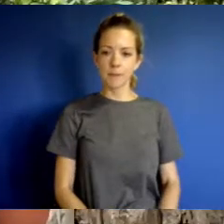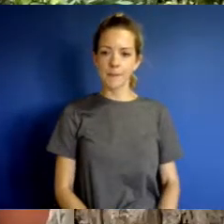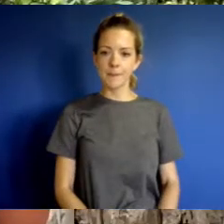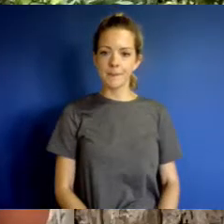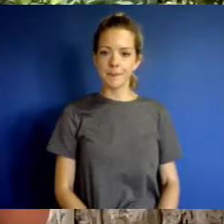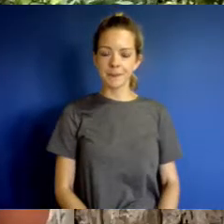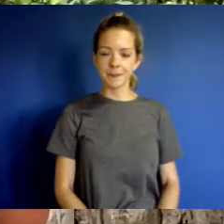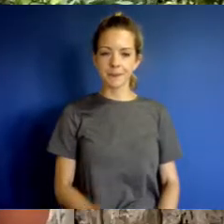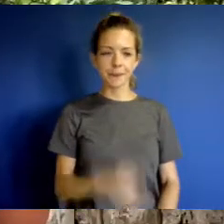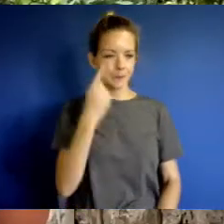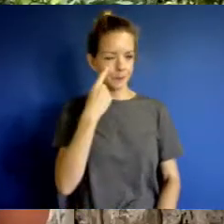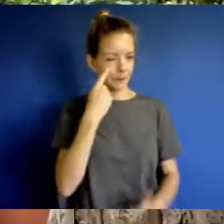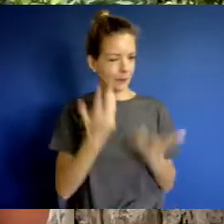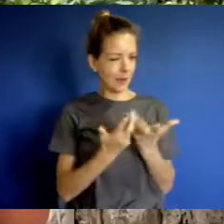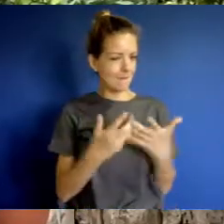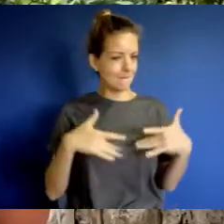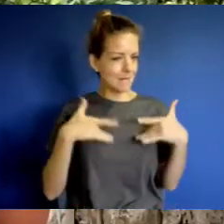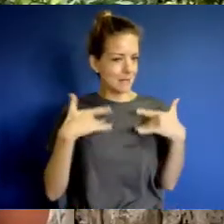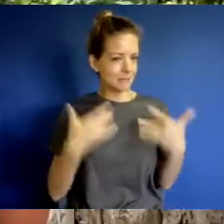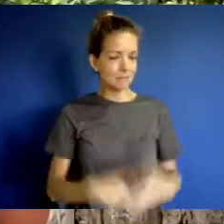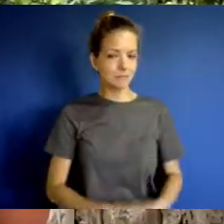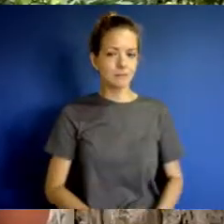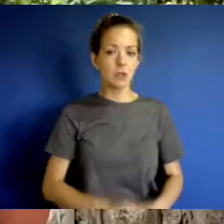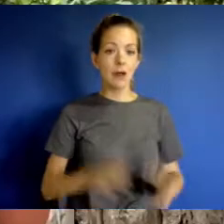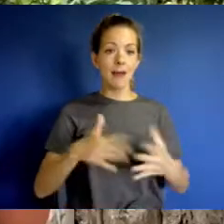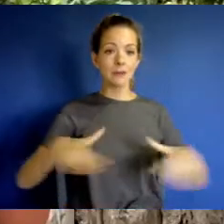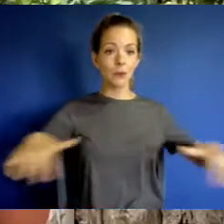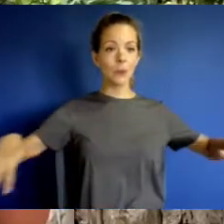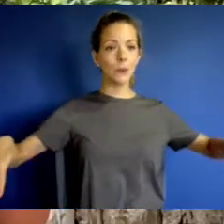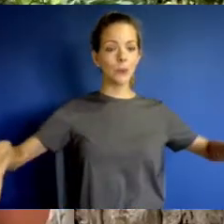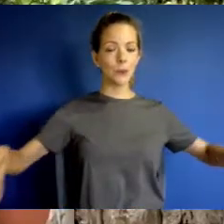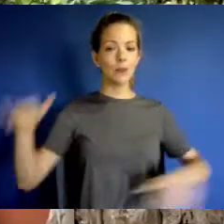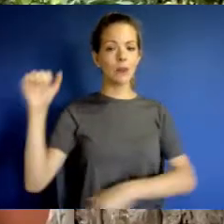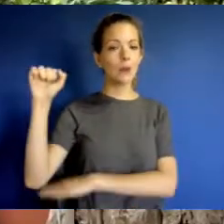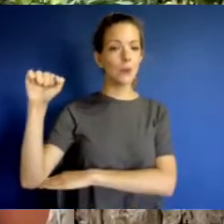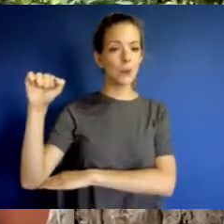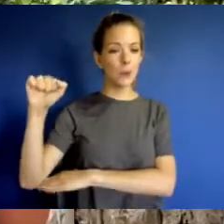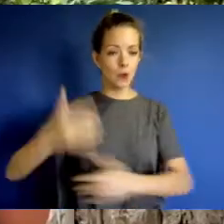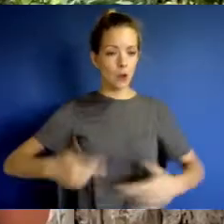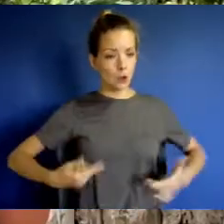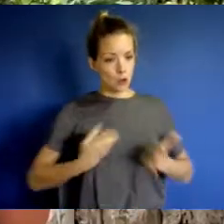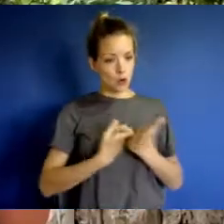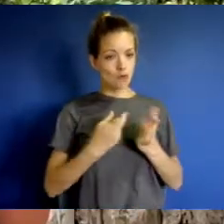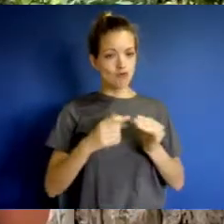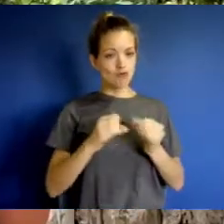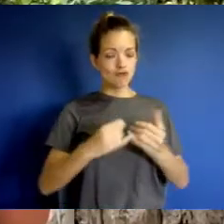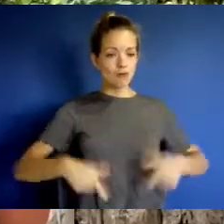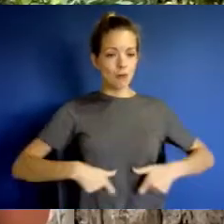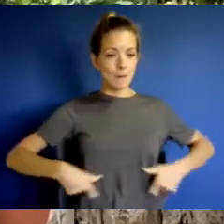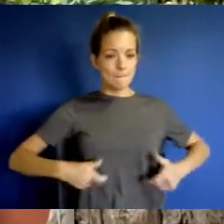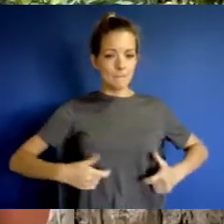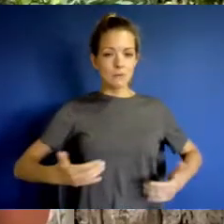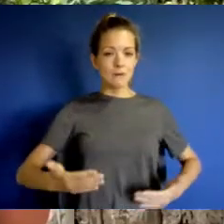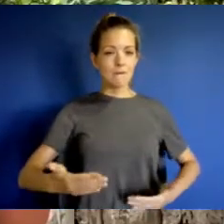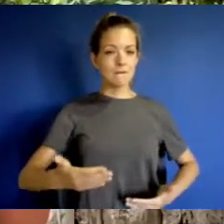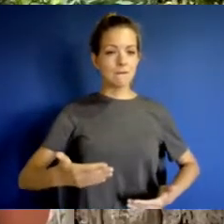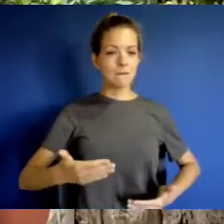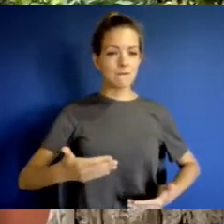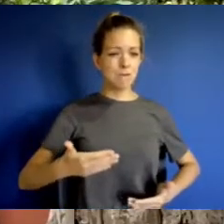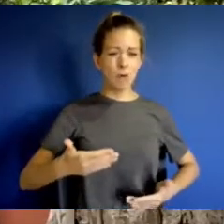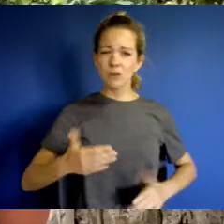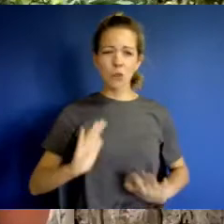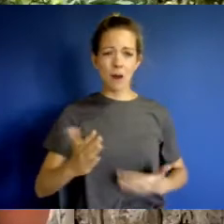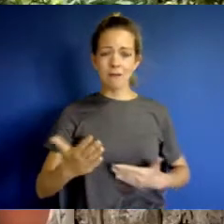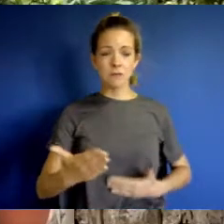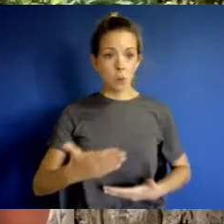that feels. Take your hands out to the side and just bring your ribcage forward. And it might not be a lot. I mean, look how much I'm moving, not much at all.